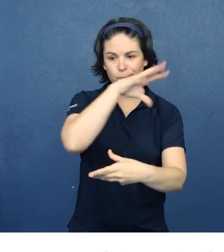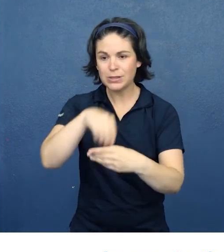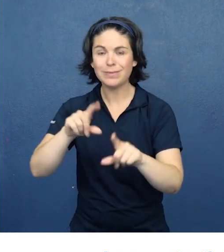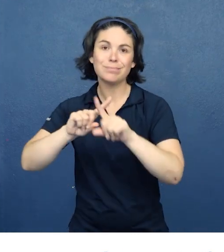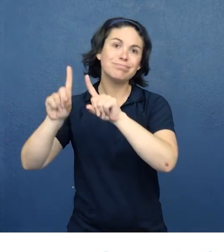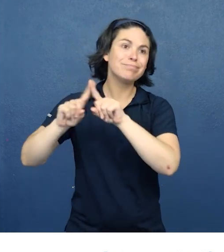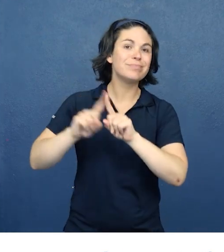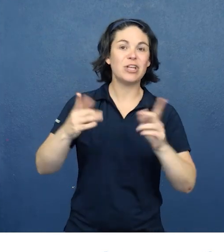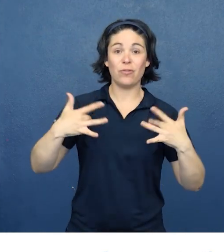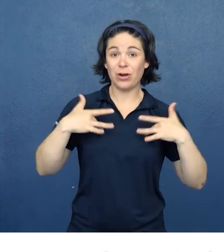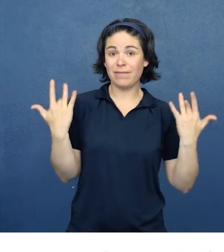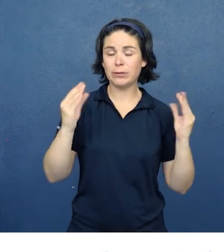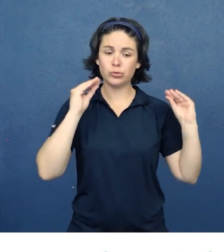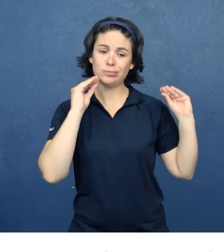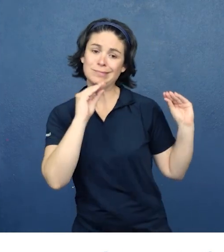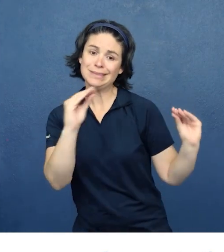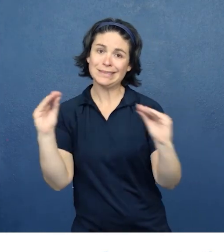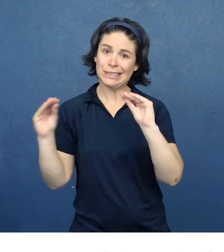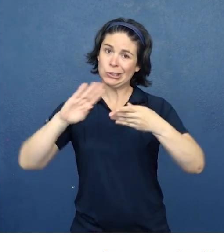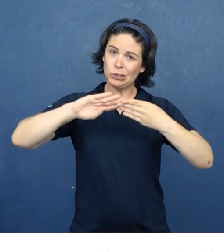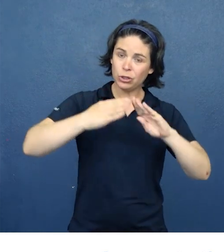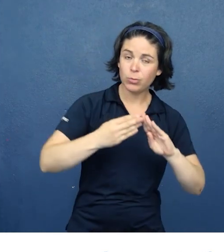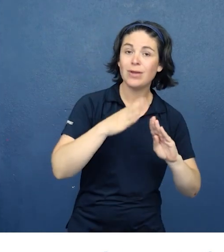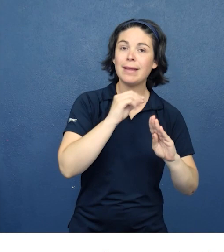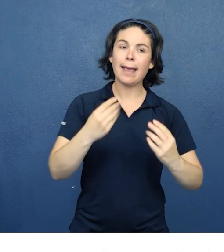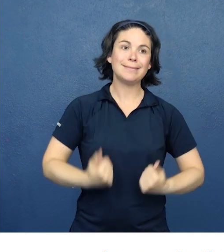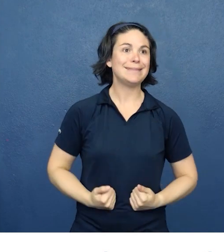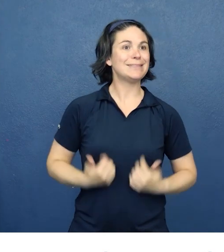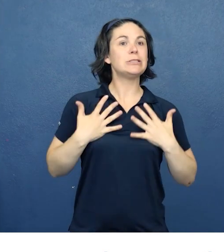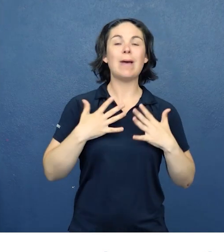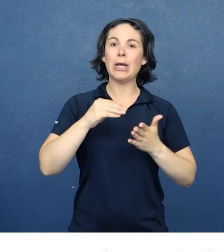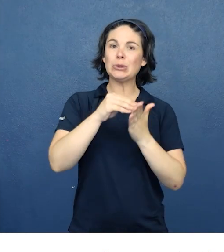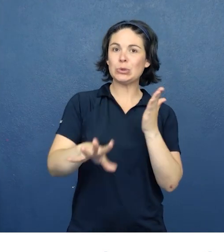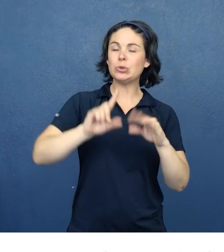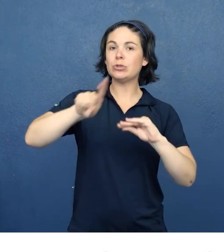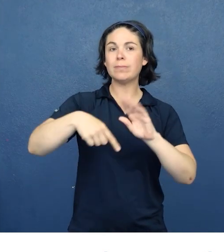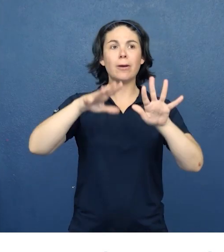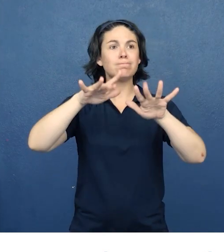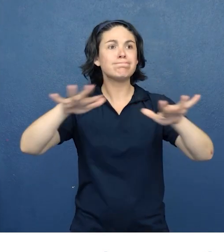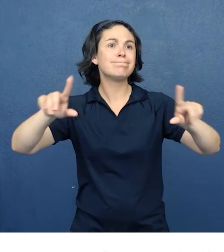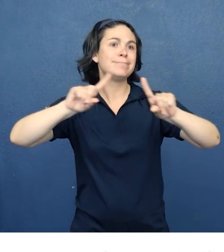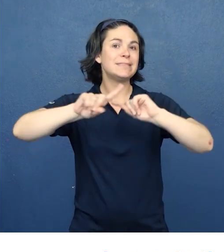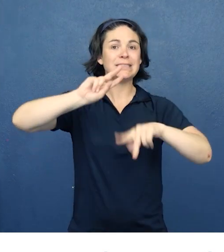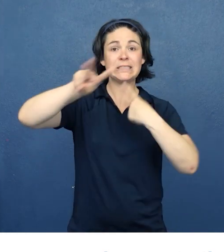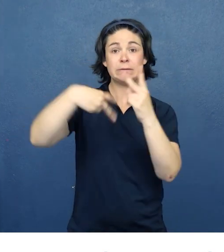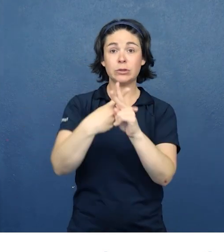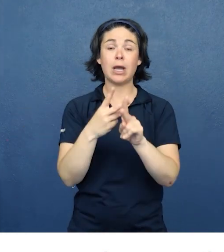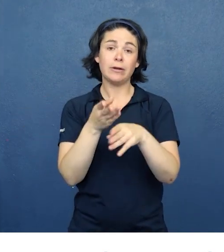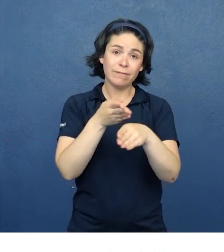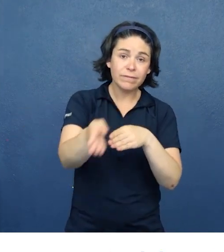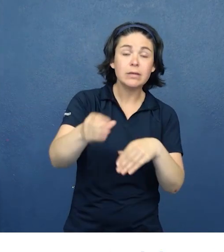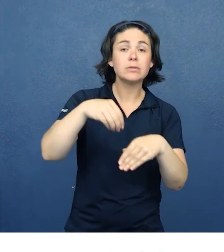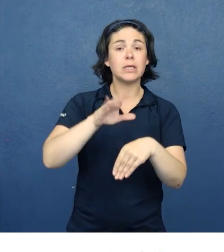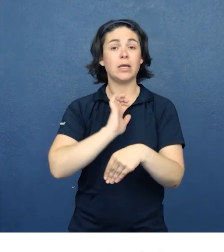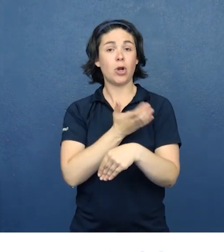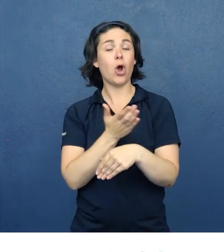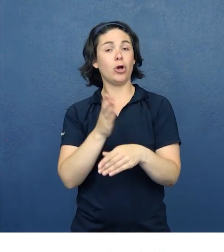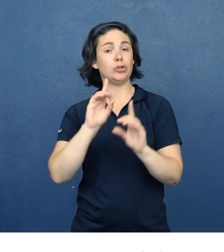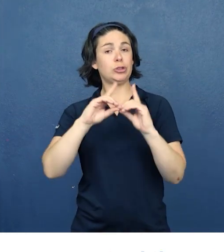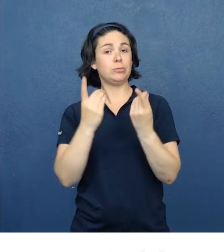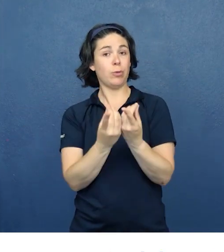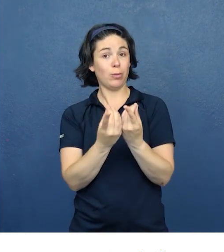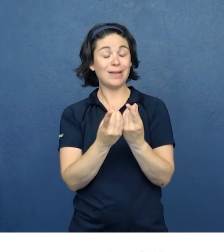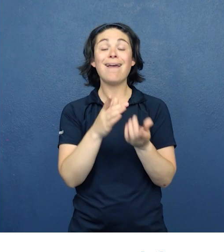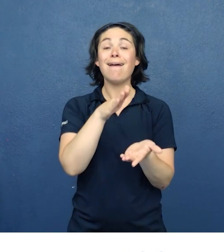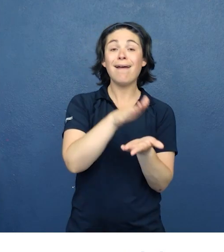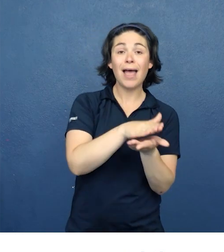in events that educate the community and inspire students about diverse professions in our department, and the academic